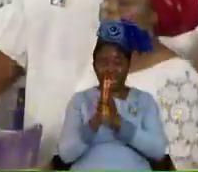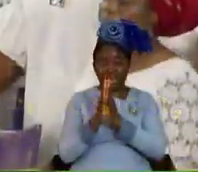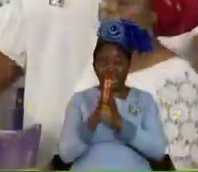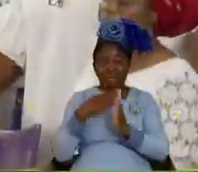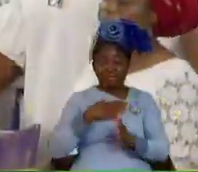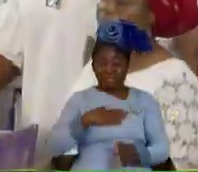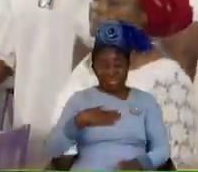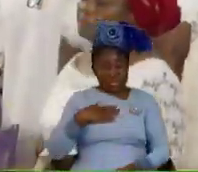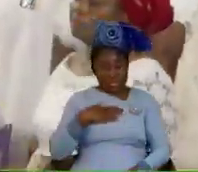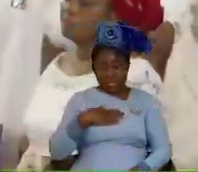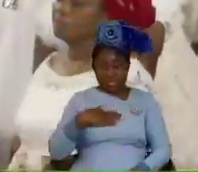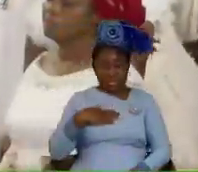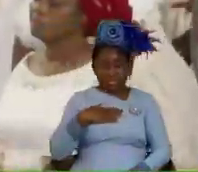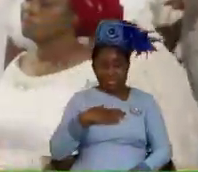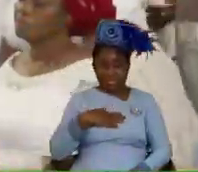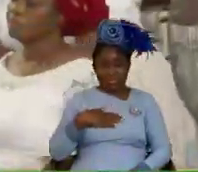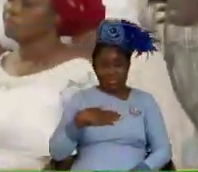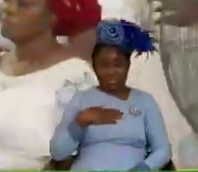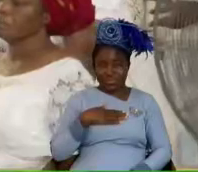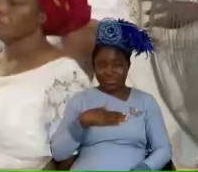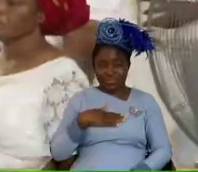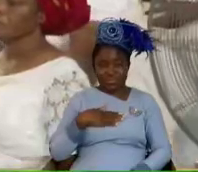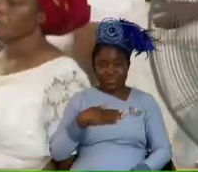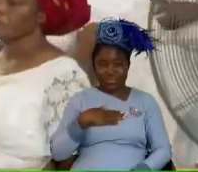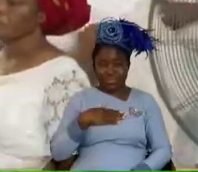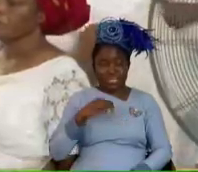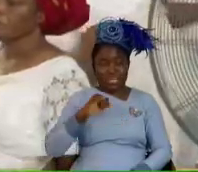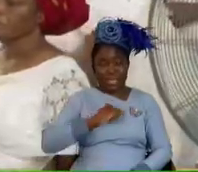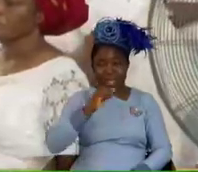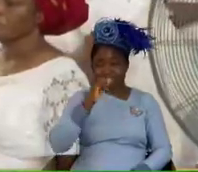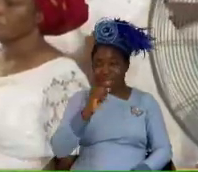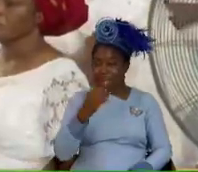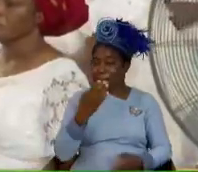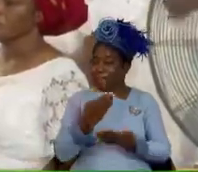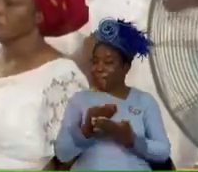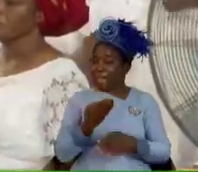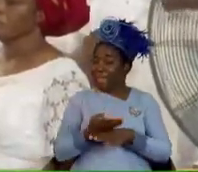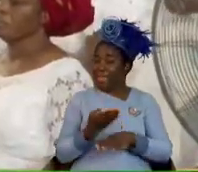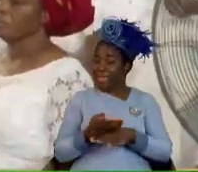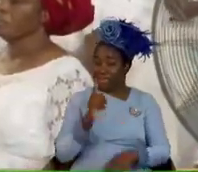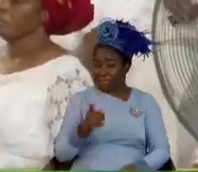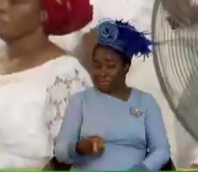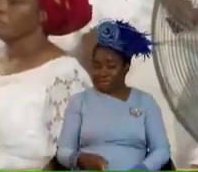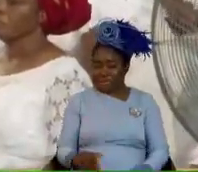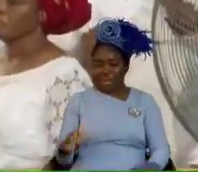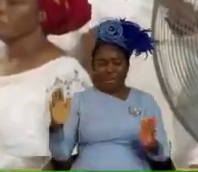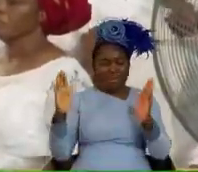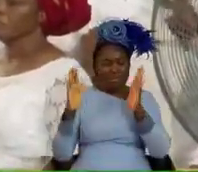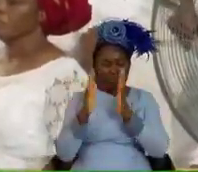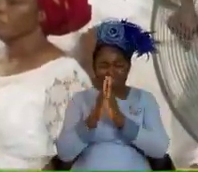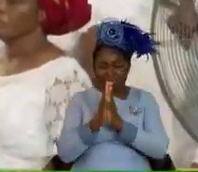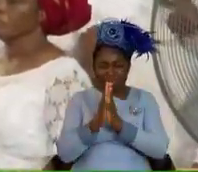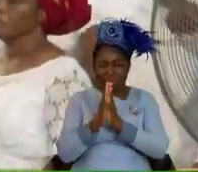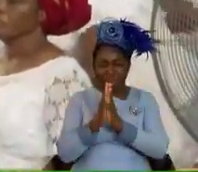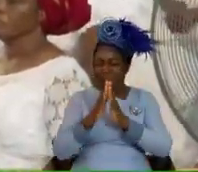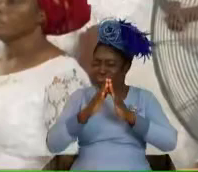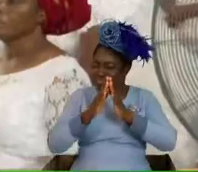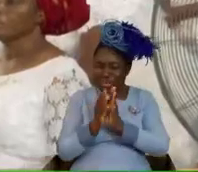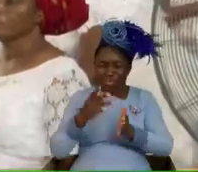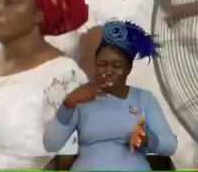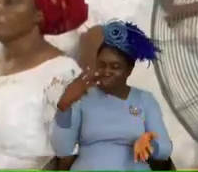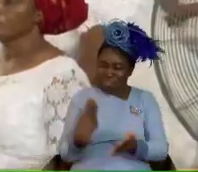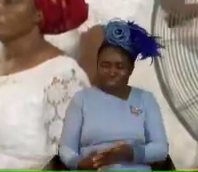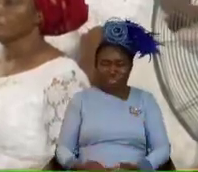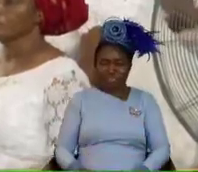Please. Mo be yin. I'm begging you. Mo ro yin. Pray like a man or woman from another world. Egbadura